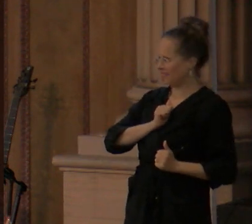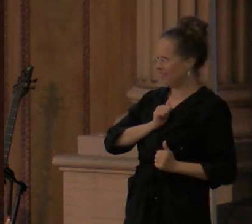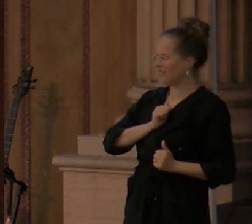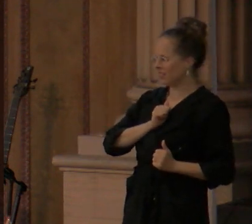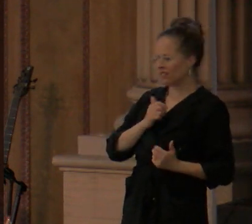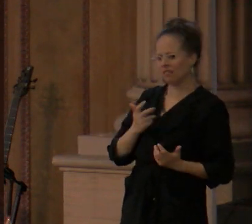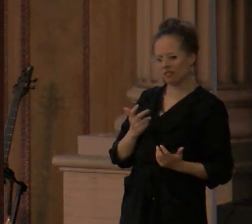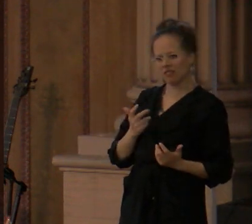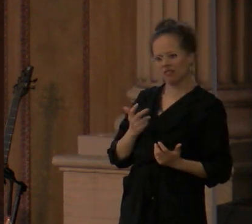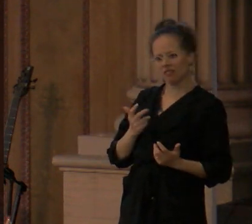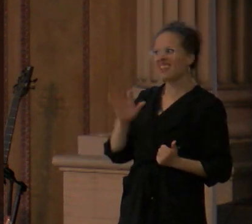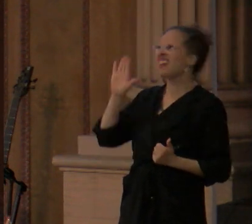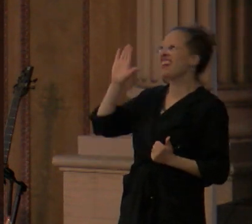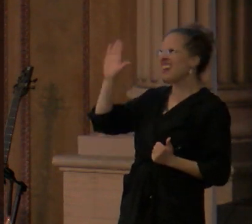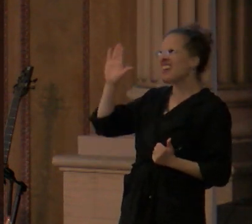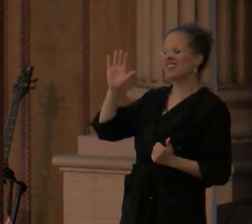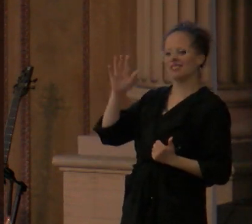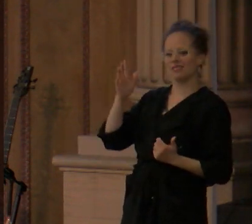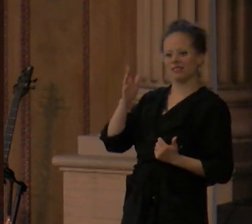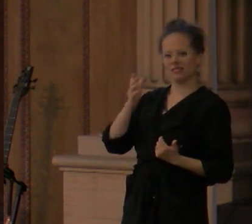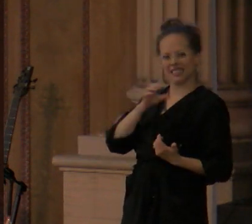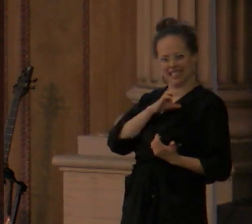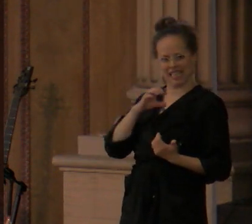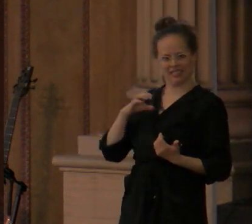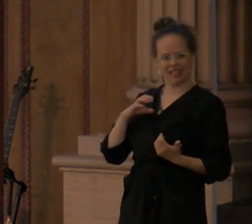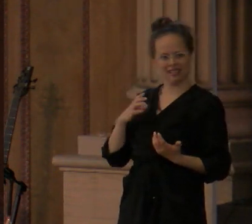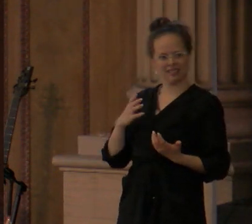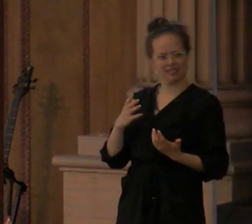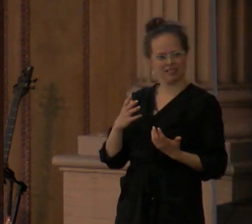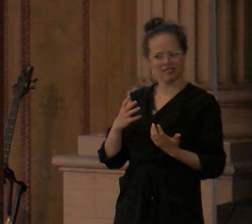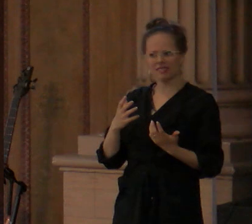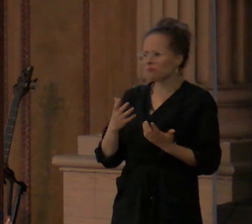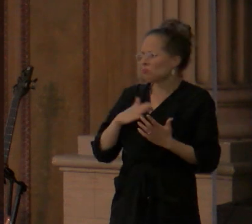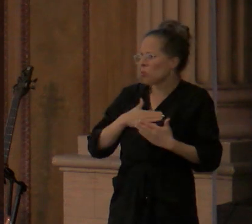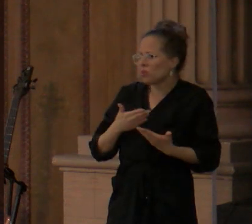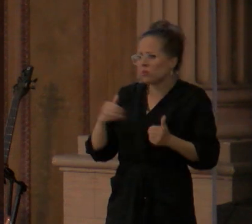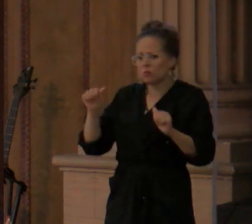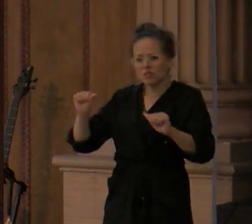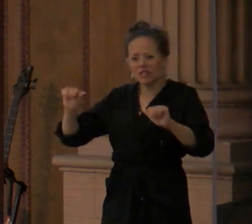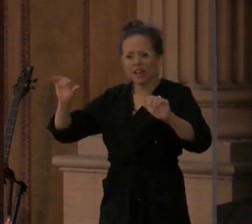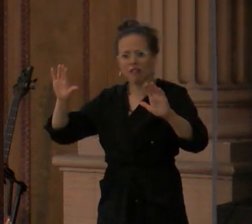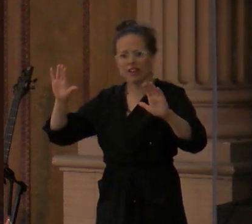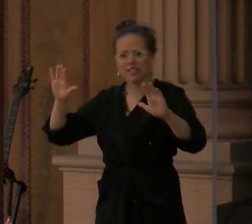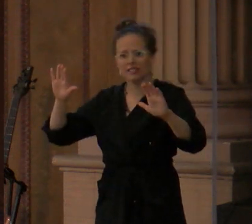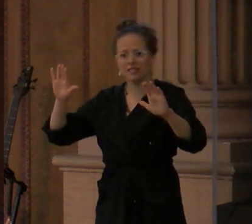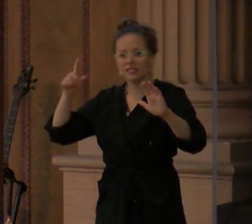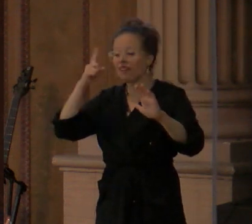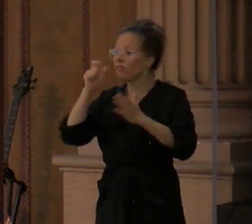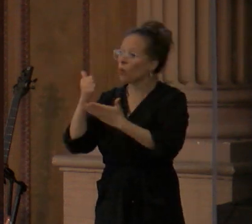They're about taking on the sacrifices that it takes to help others, even though it could mean less for them.